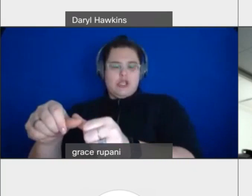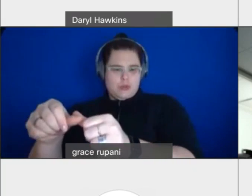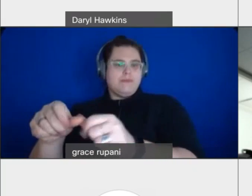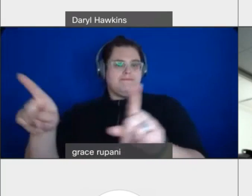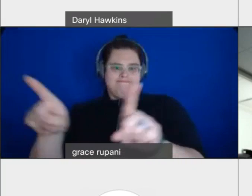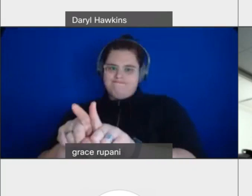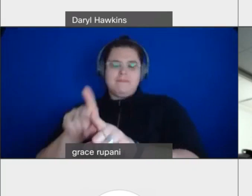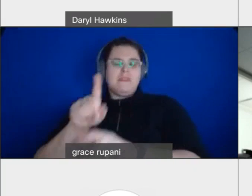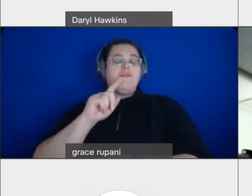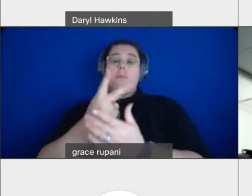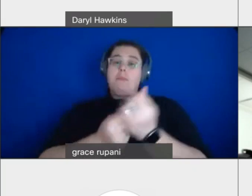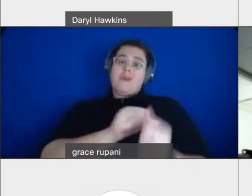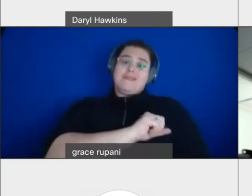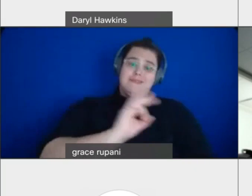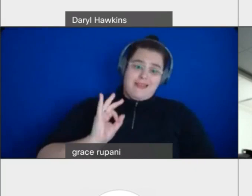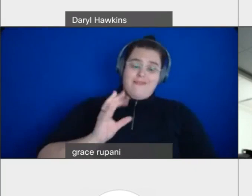supported.